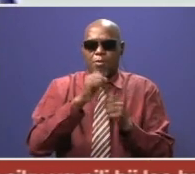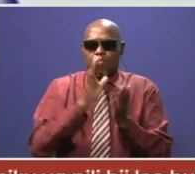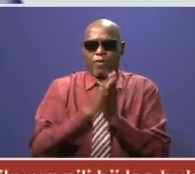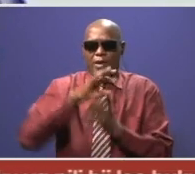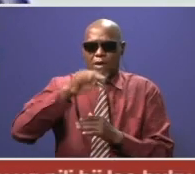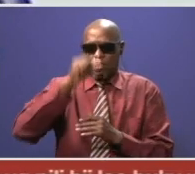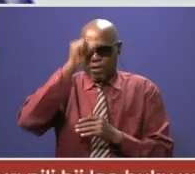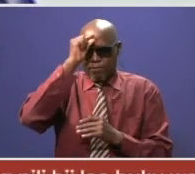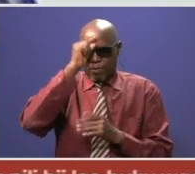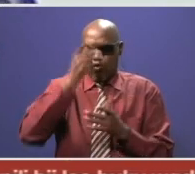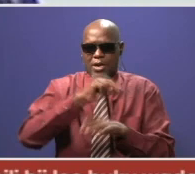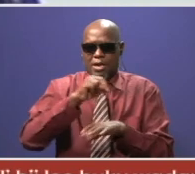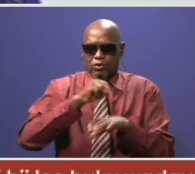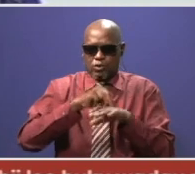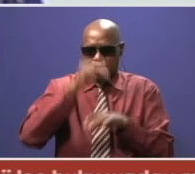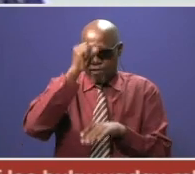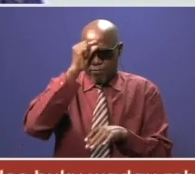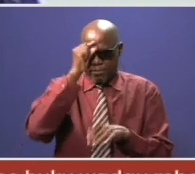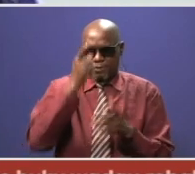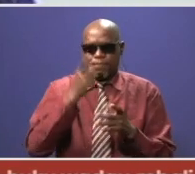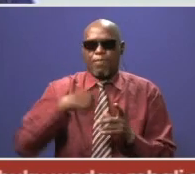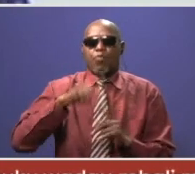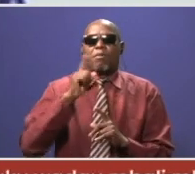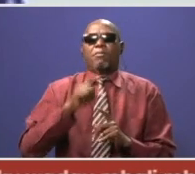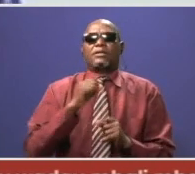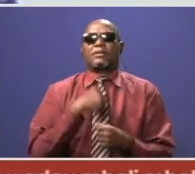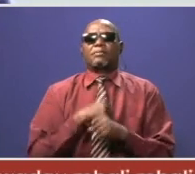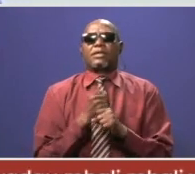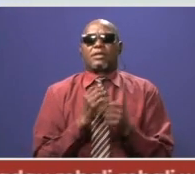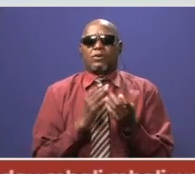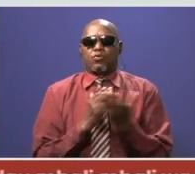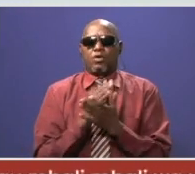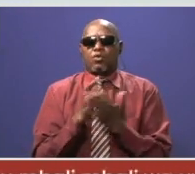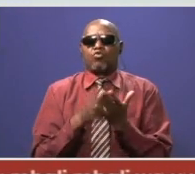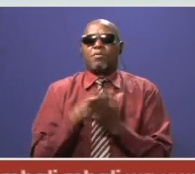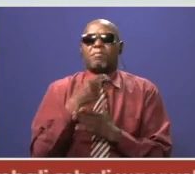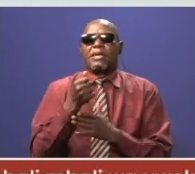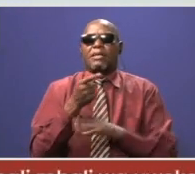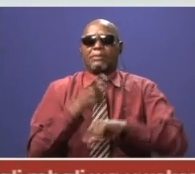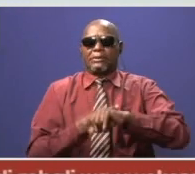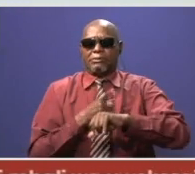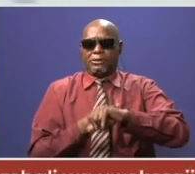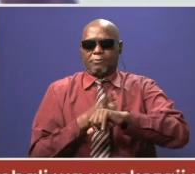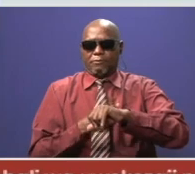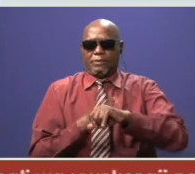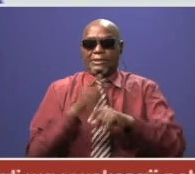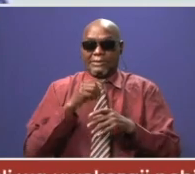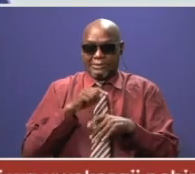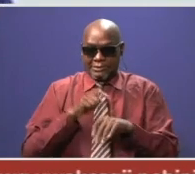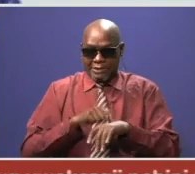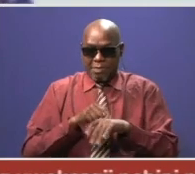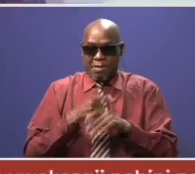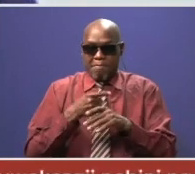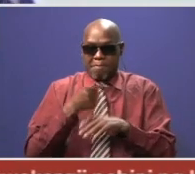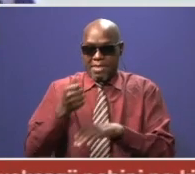doing business with the national government, we must make sure that we pay them promptly, because when they are paid, that